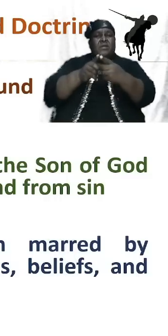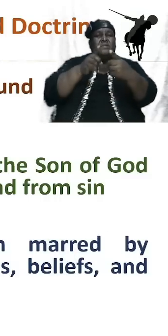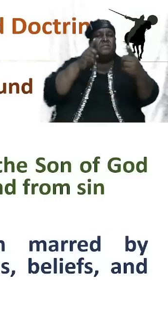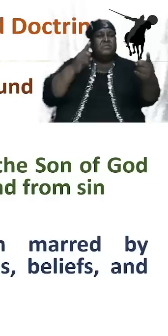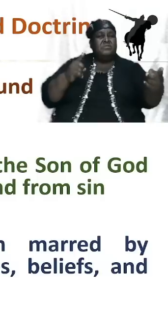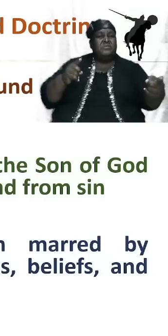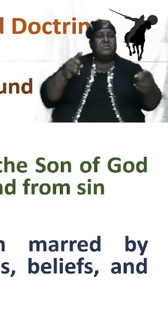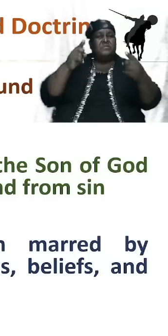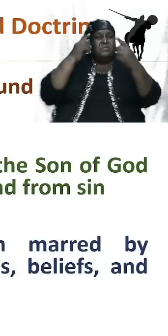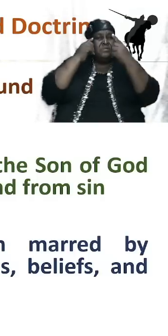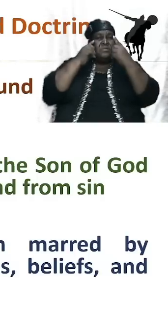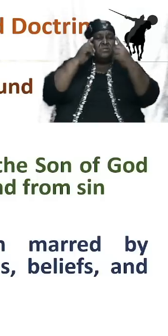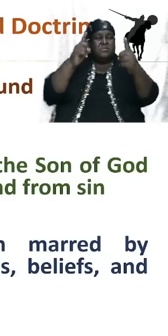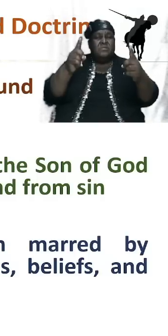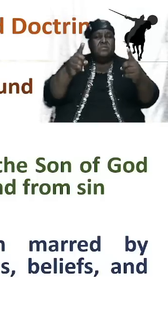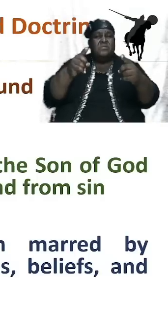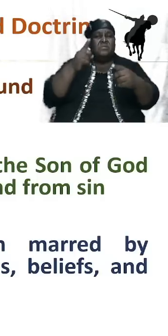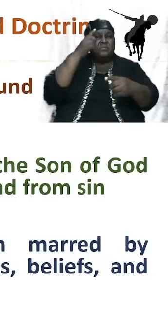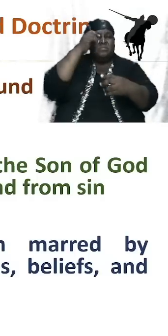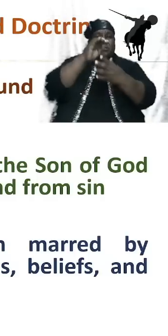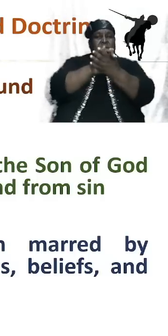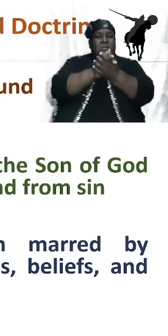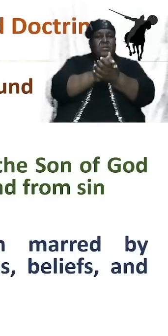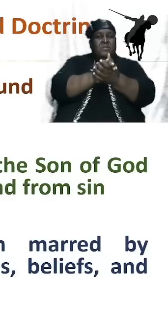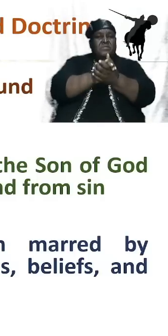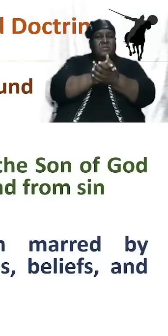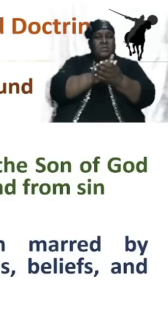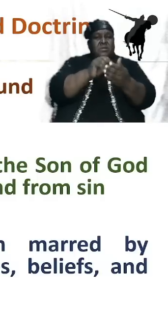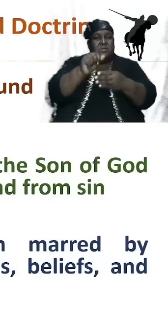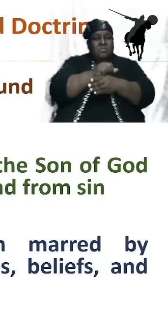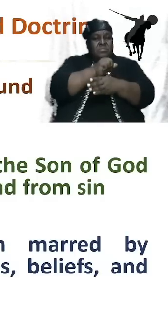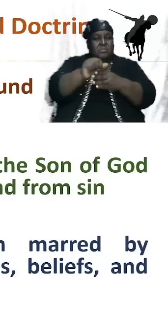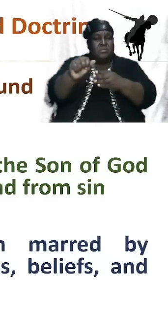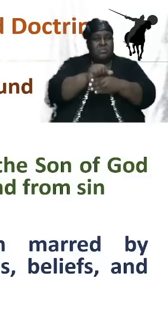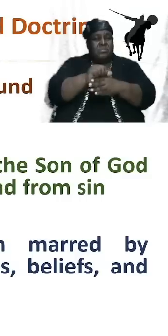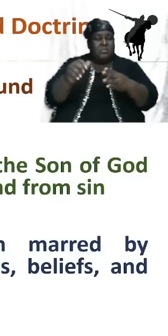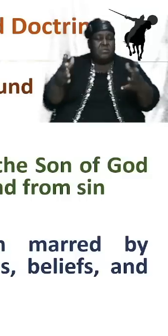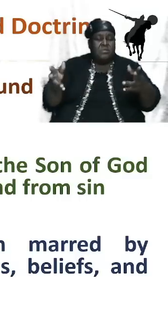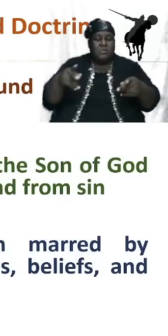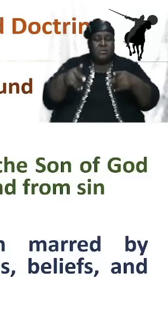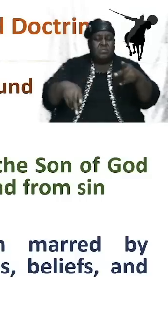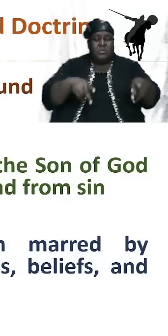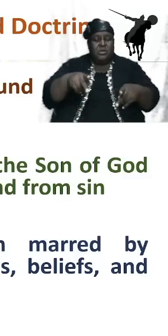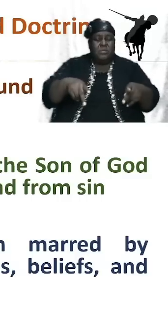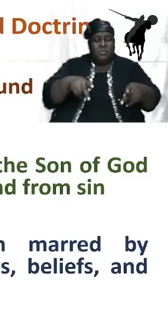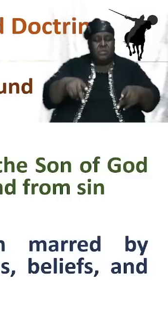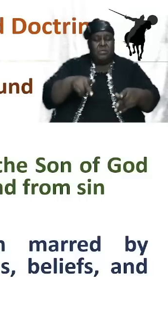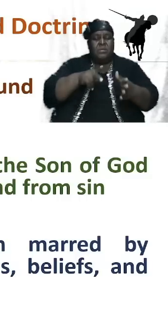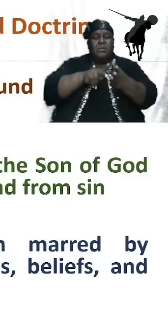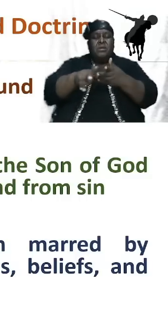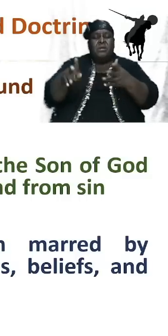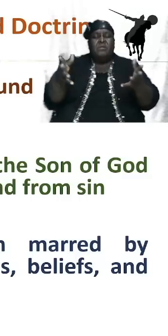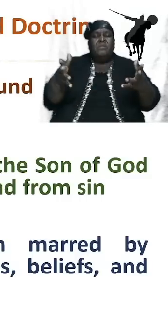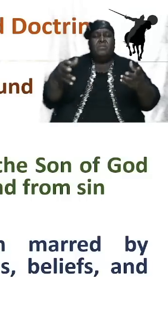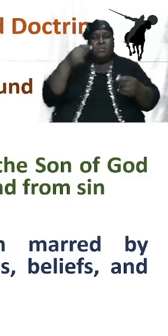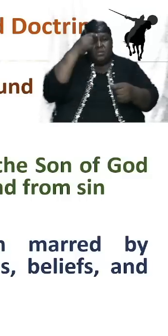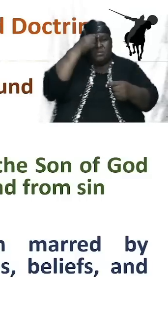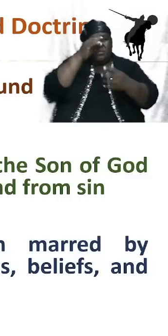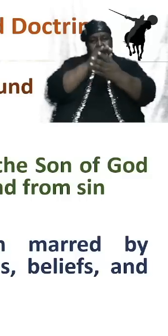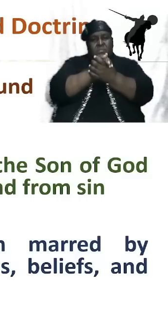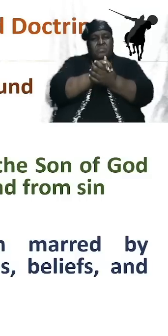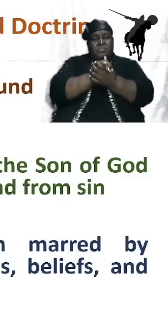You have cases where people were killed, amen, because of what they believed, amen. I was